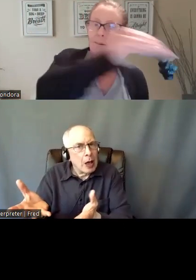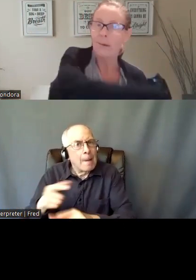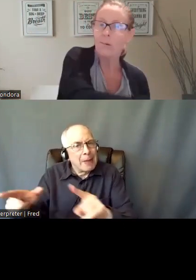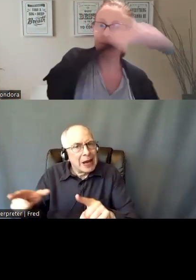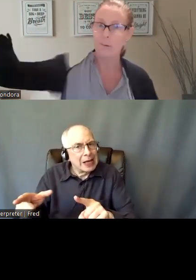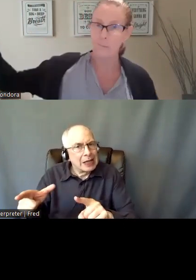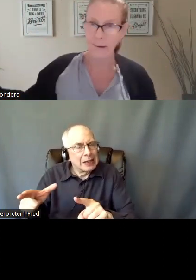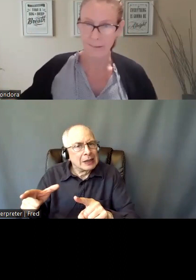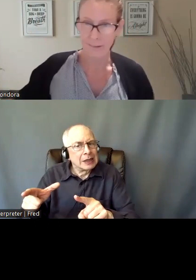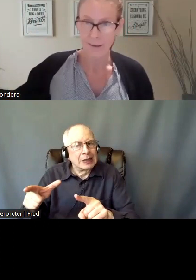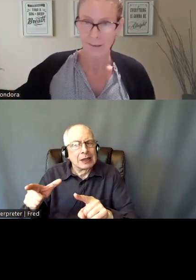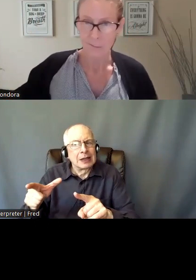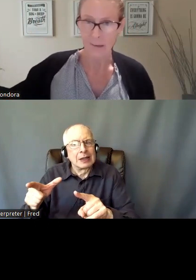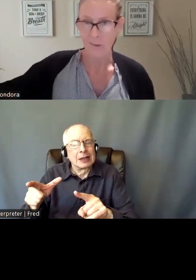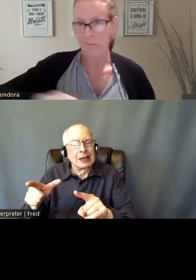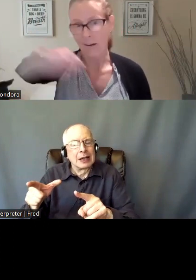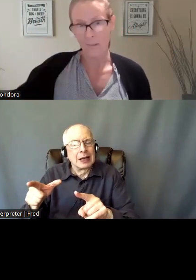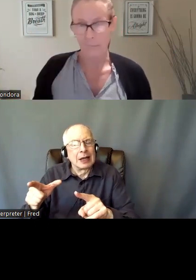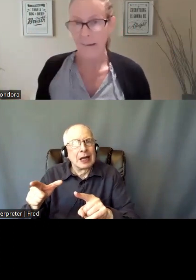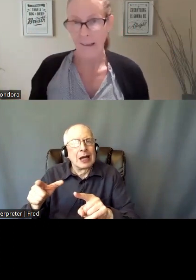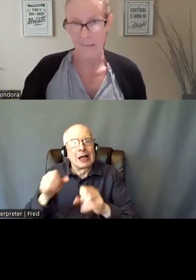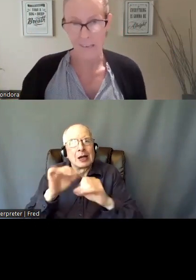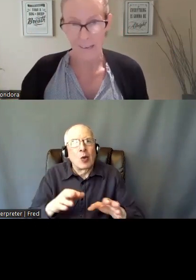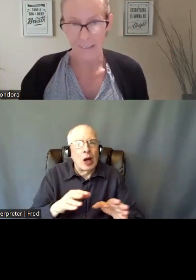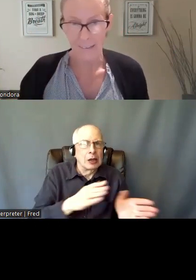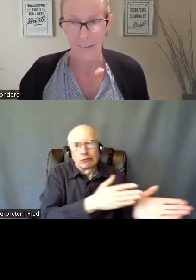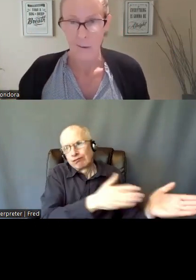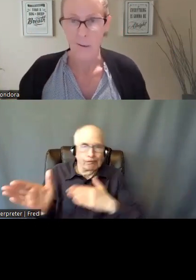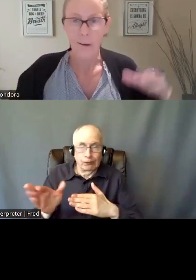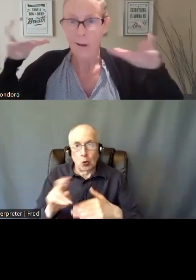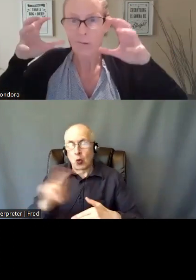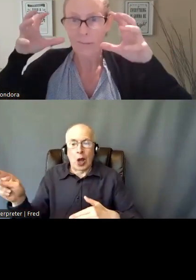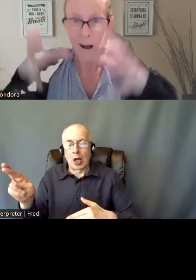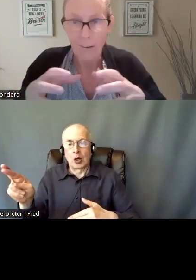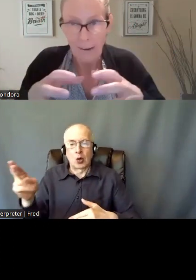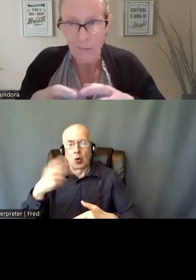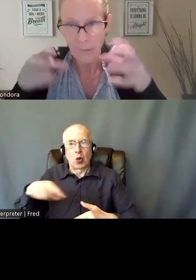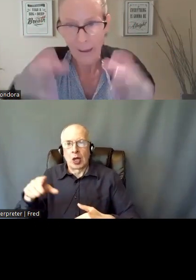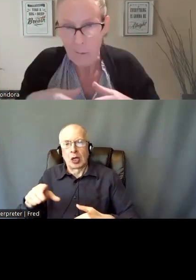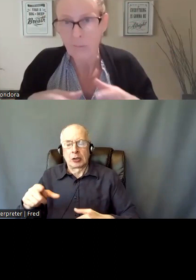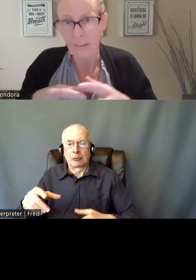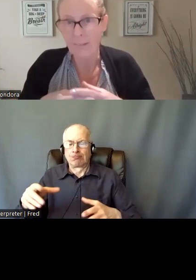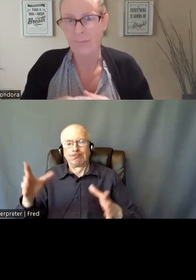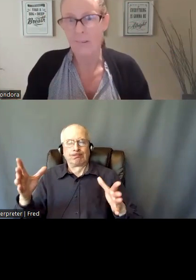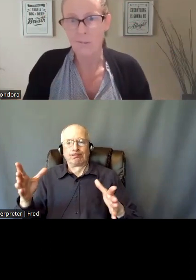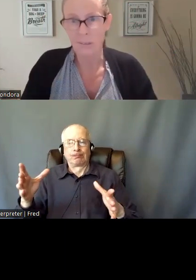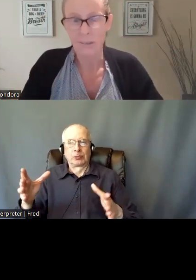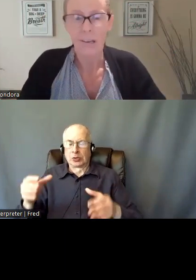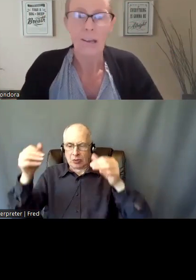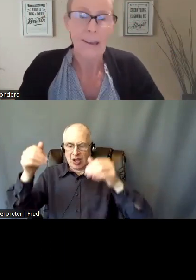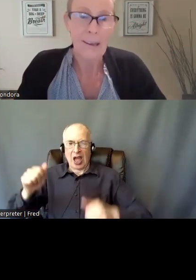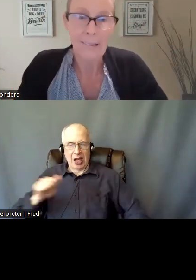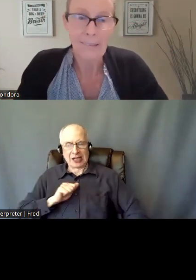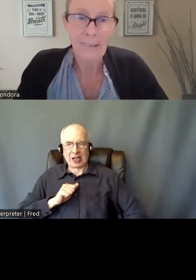time, we also don't want to swing so far to the right-hand side where we all sort of hunker down without the